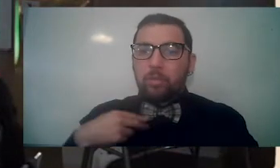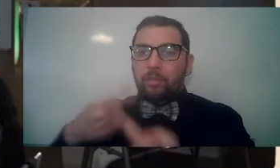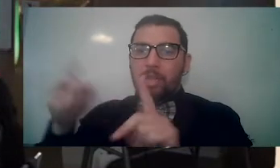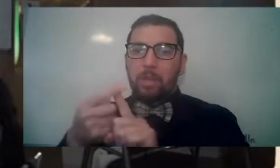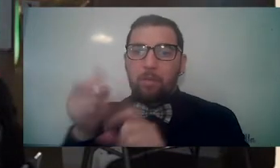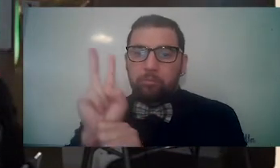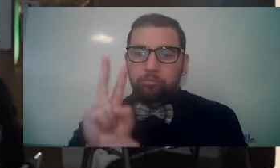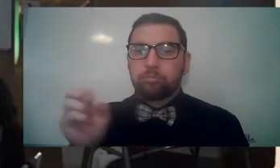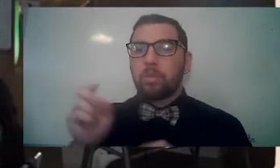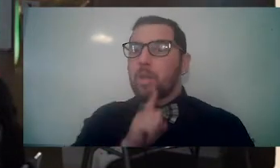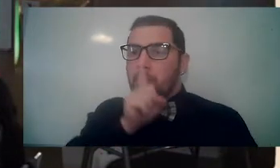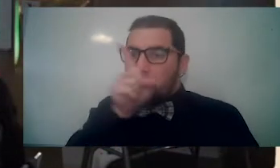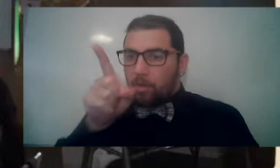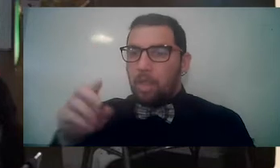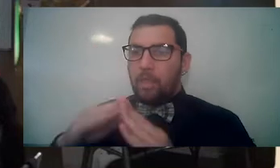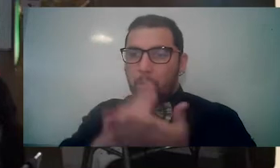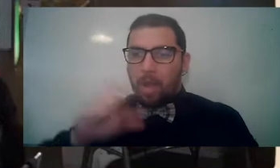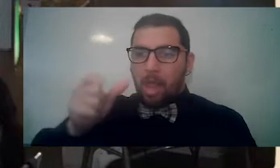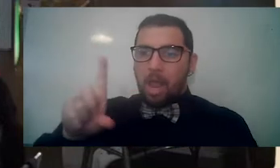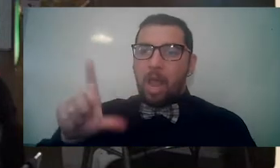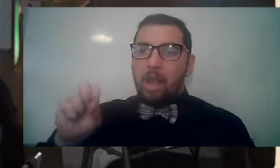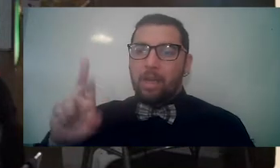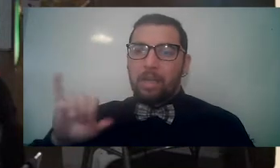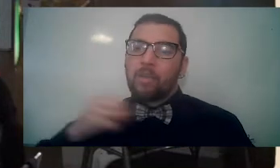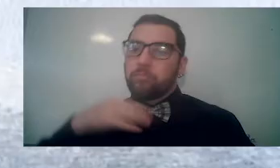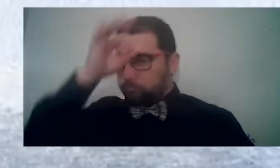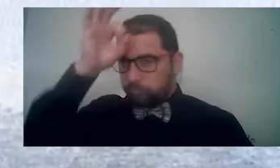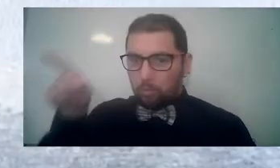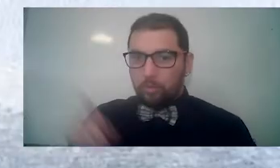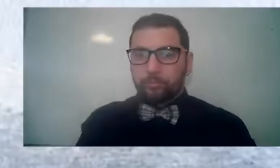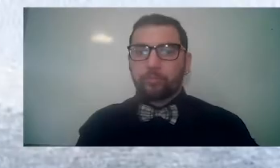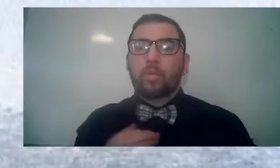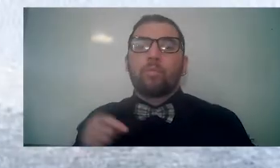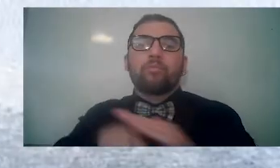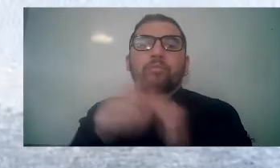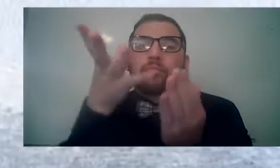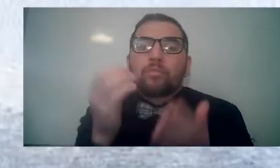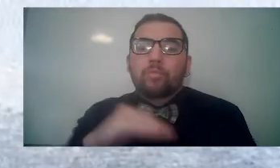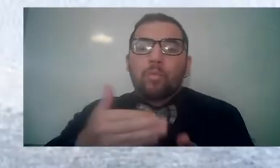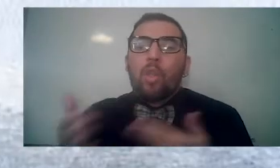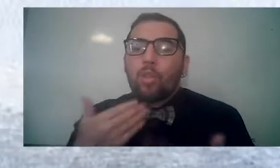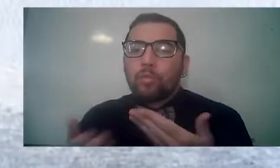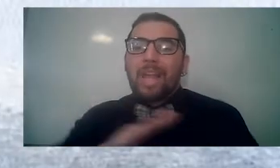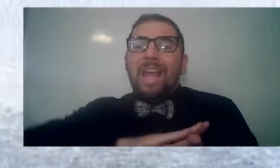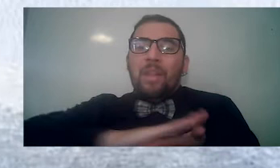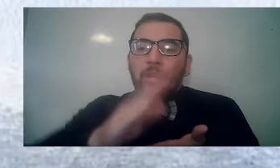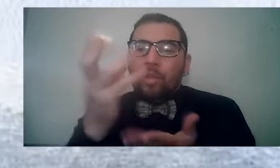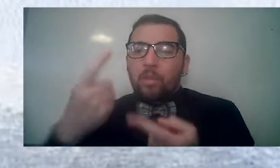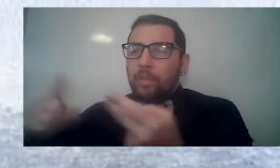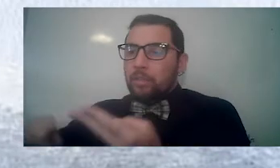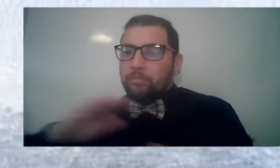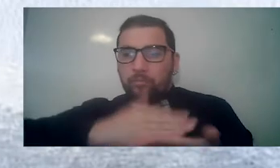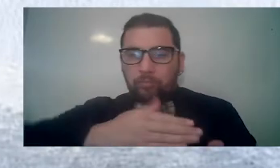fe kesau kelelu kimel tue kalfarino ka temu komeo. Di software pepi peneng ahui chem komputaor